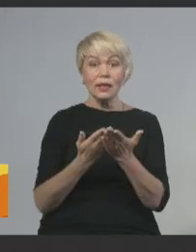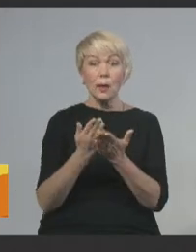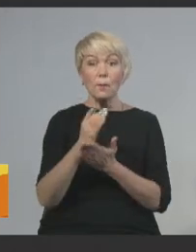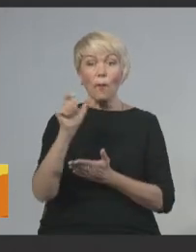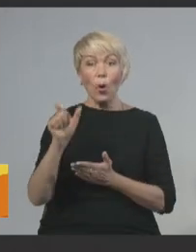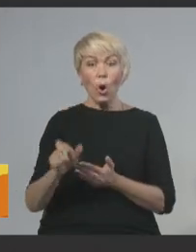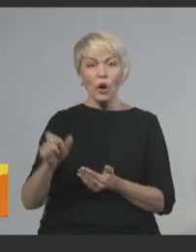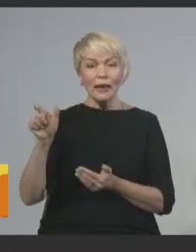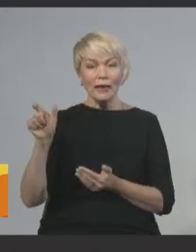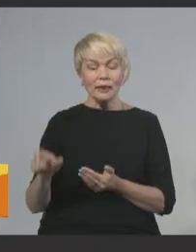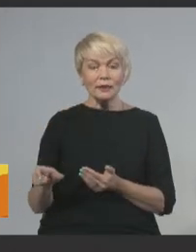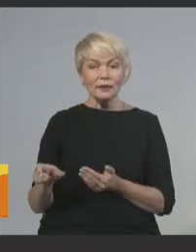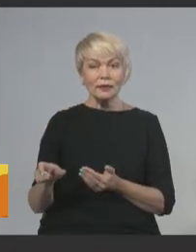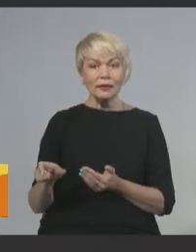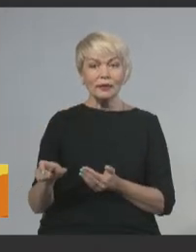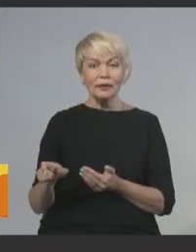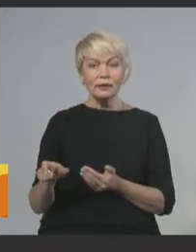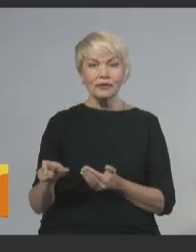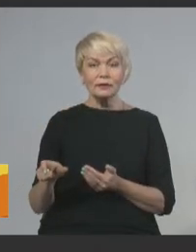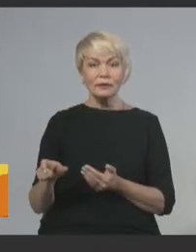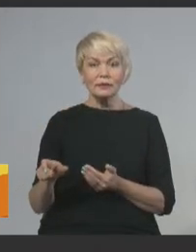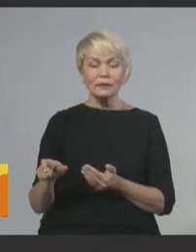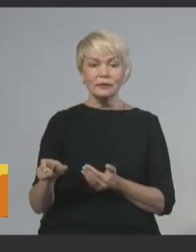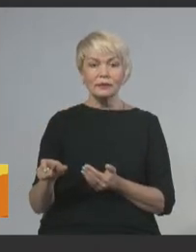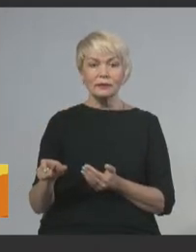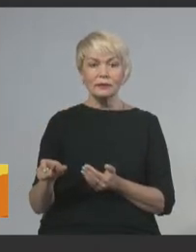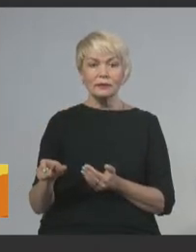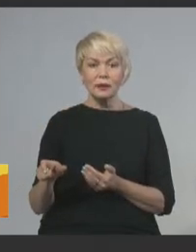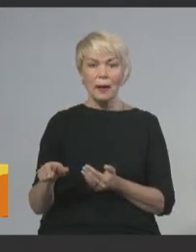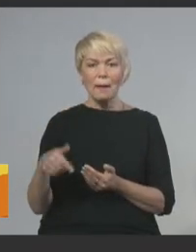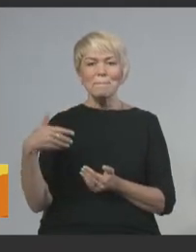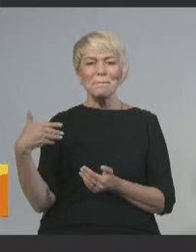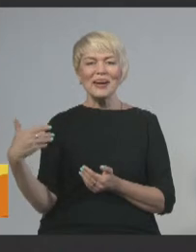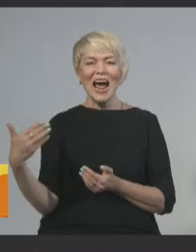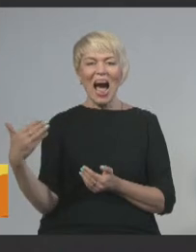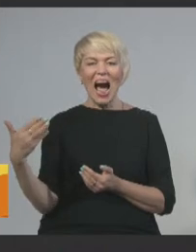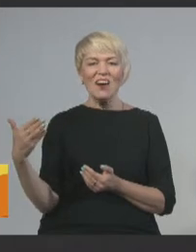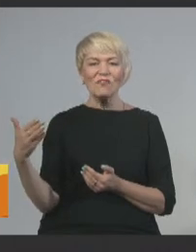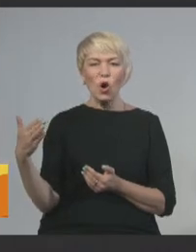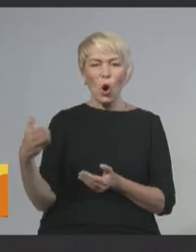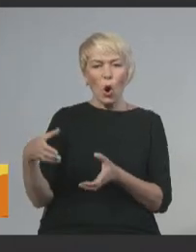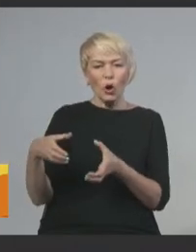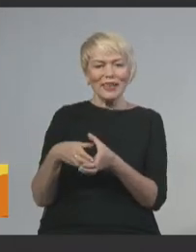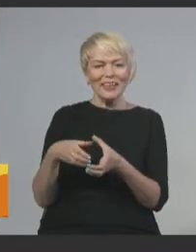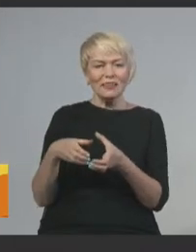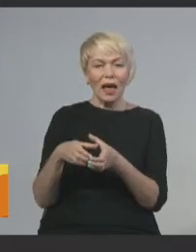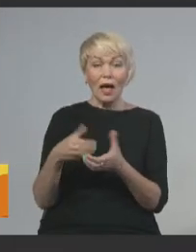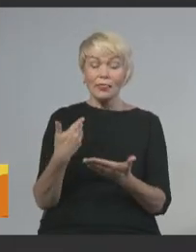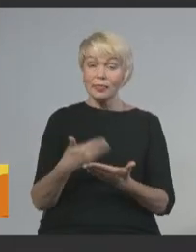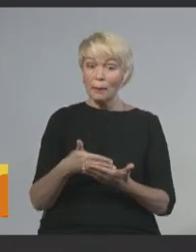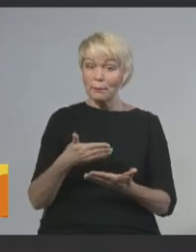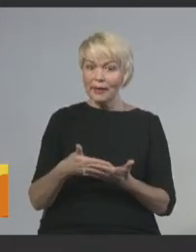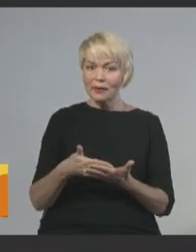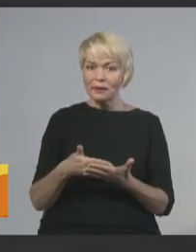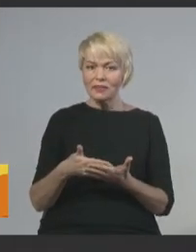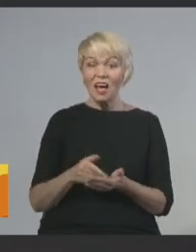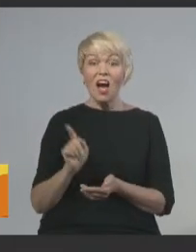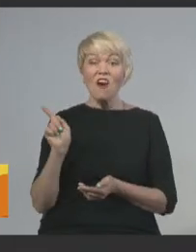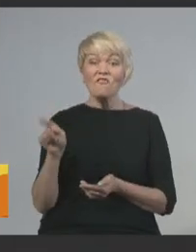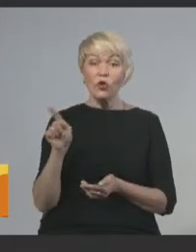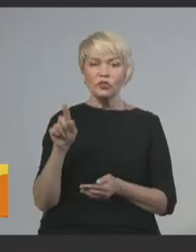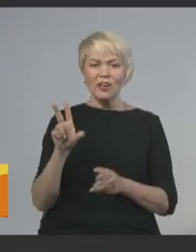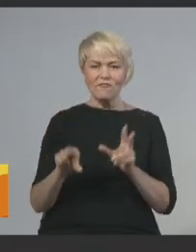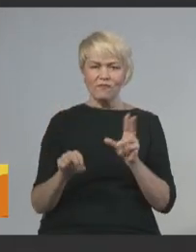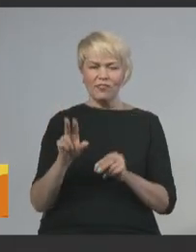well right side and for right side they they try to they see hungary as a good example of